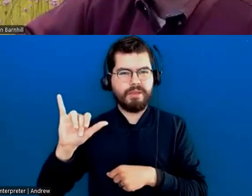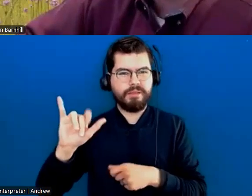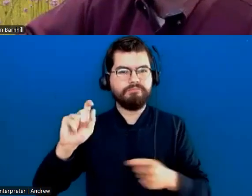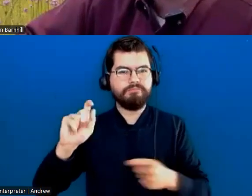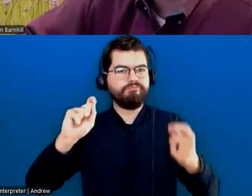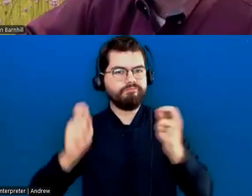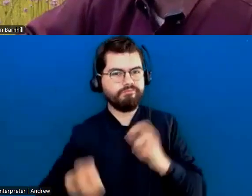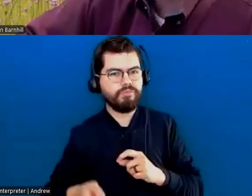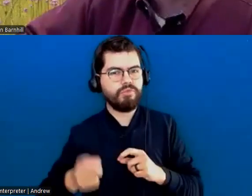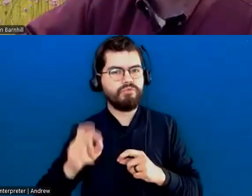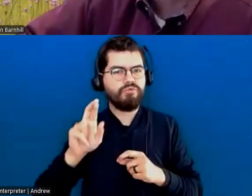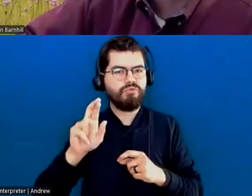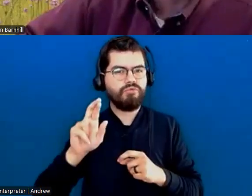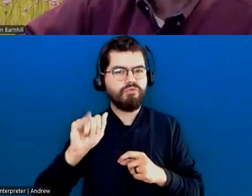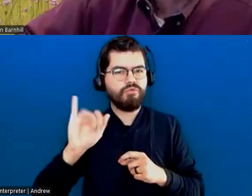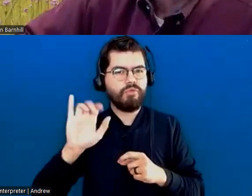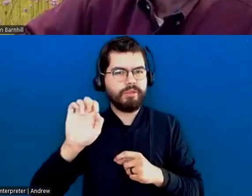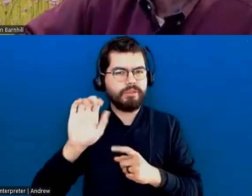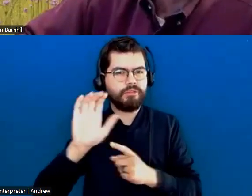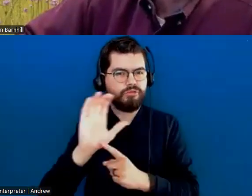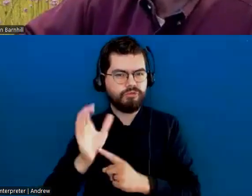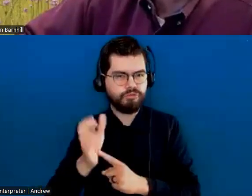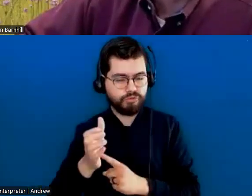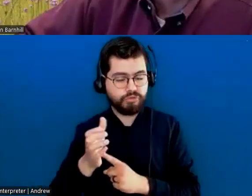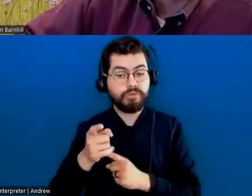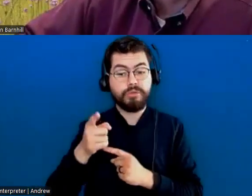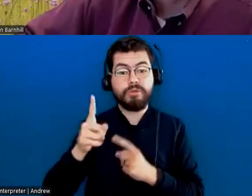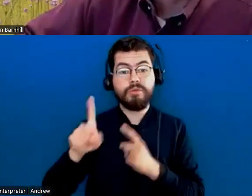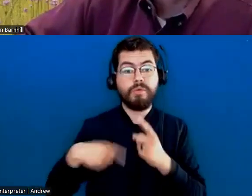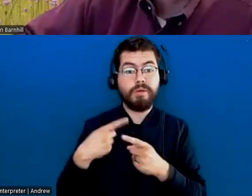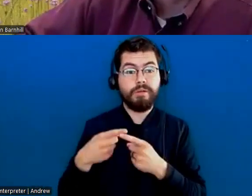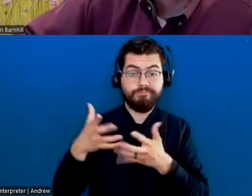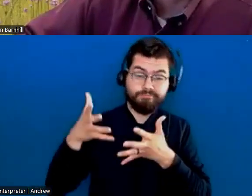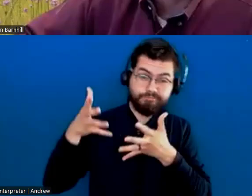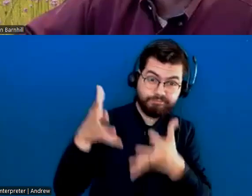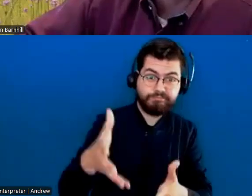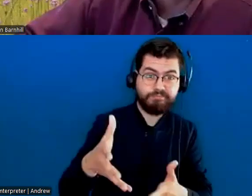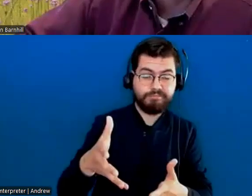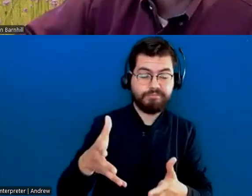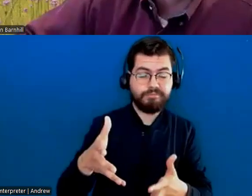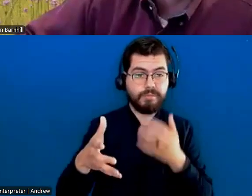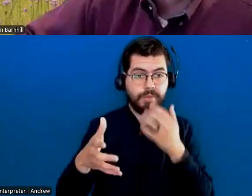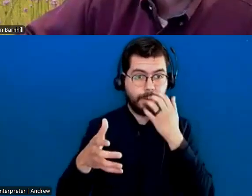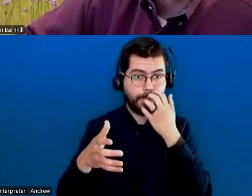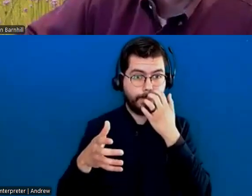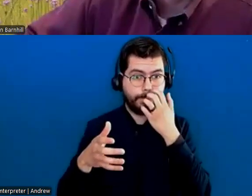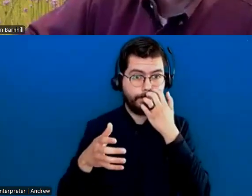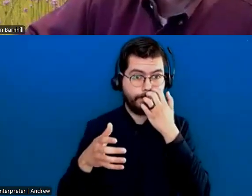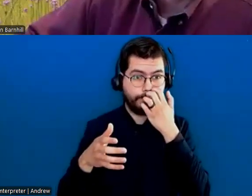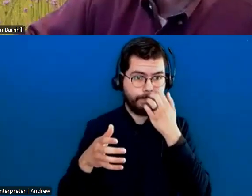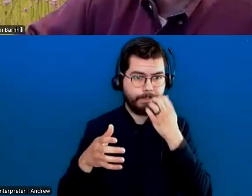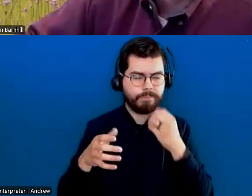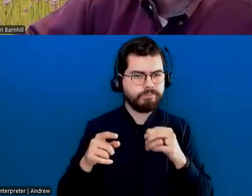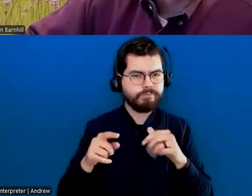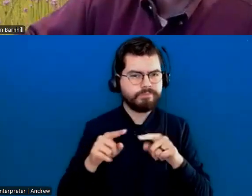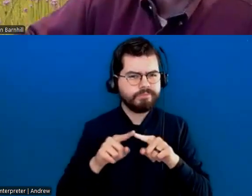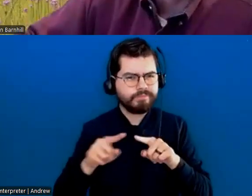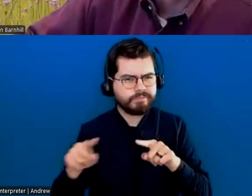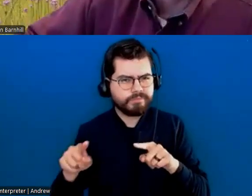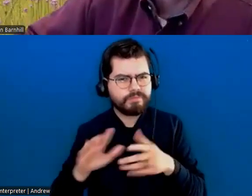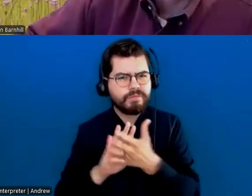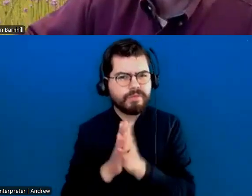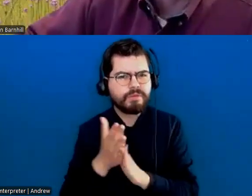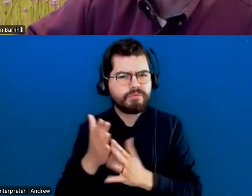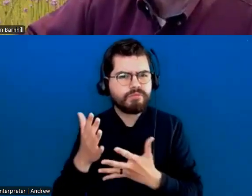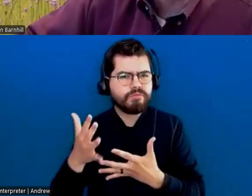When it was abandoned, loblolly pine became the primary species in the bottom of this